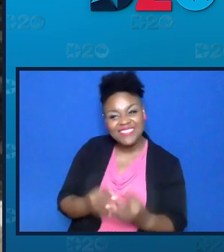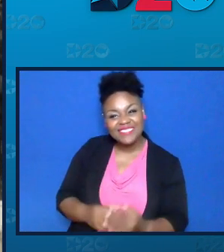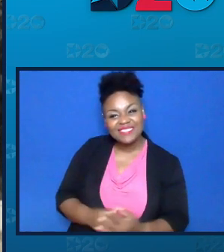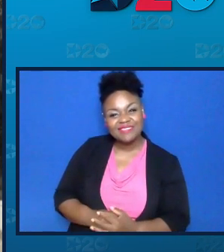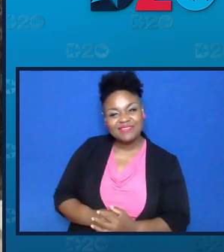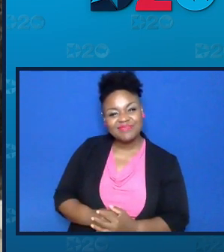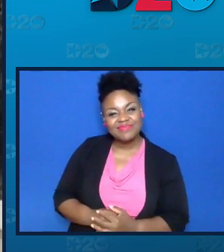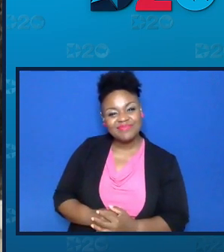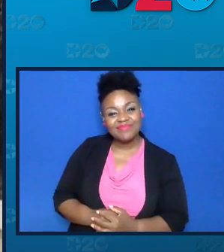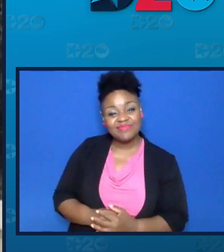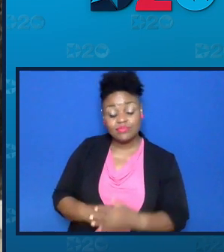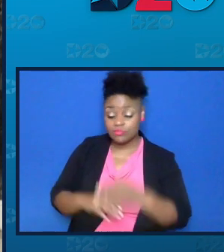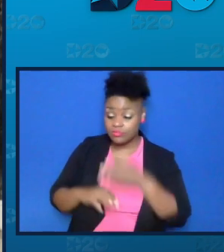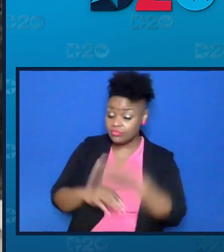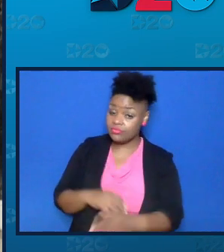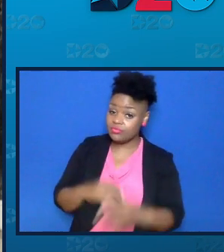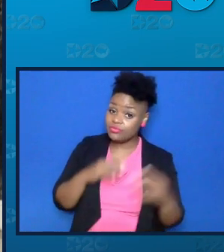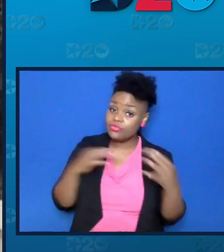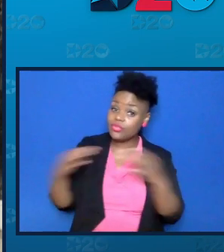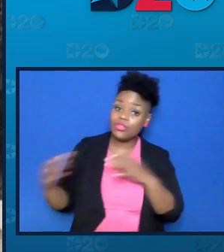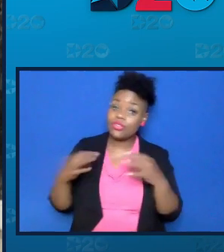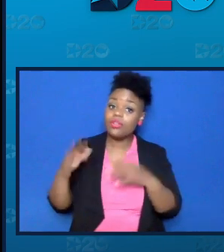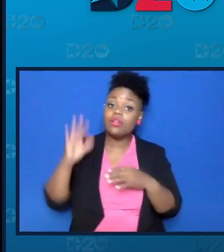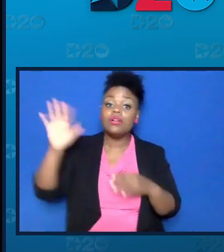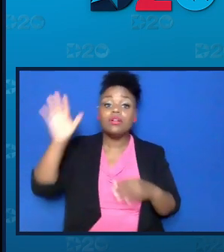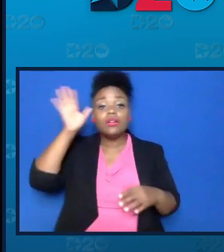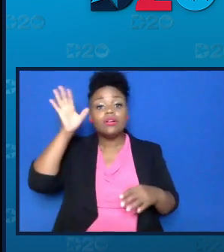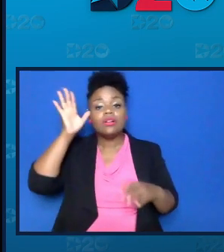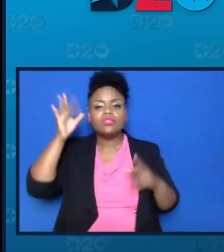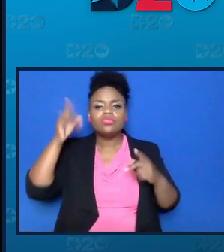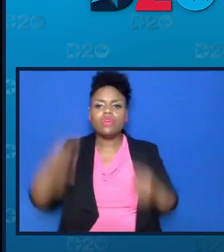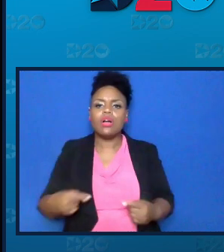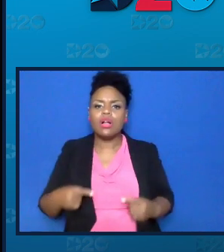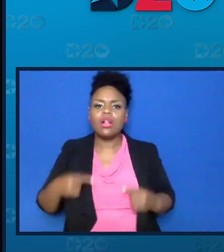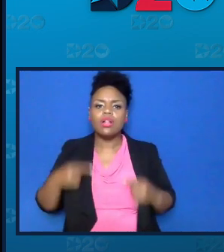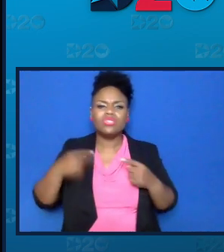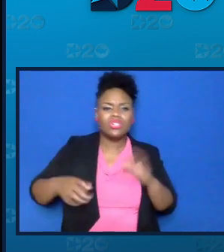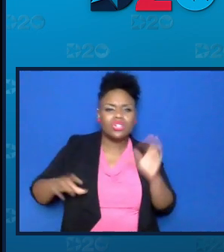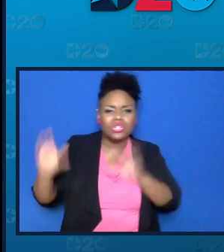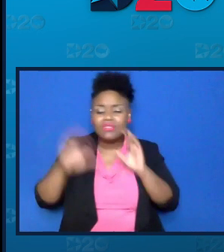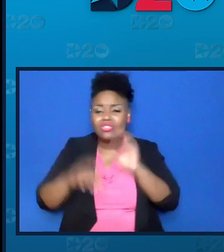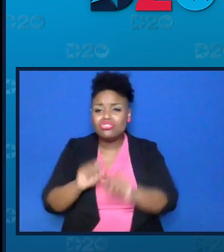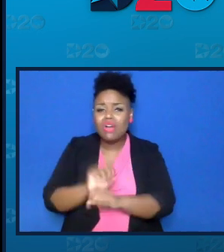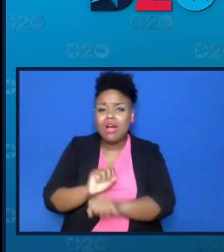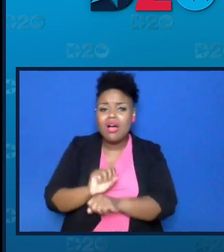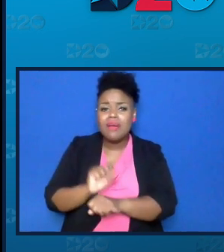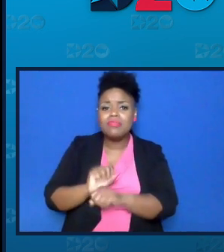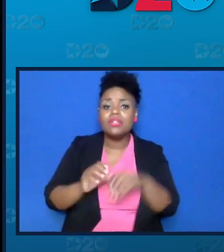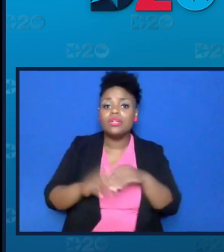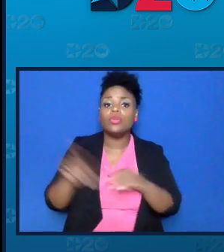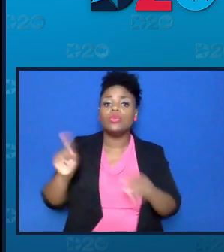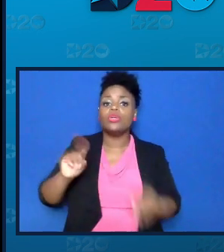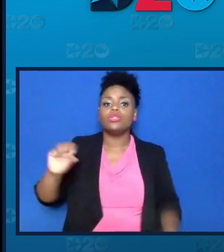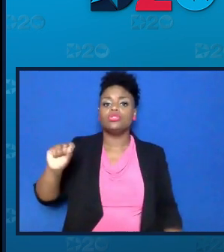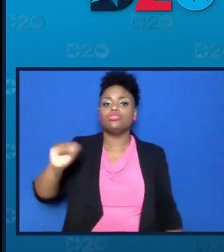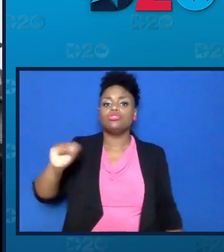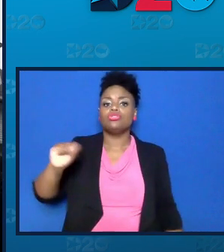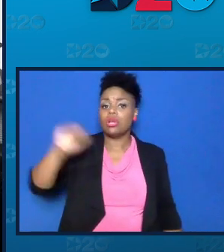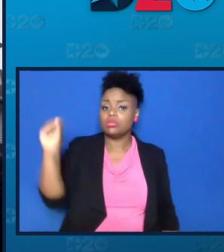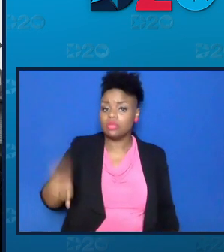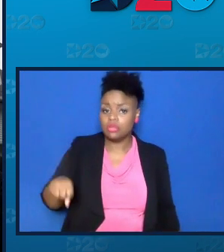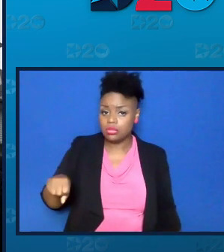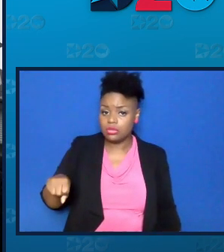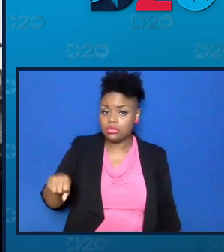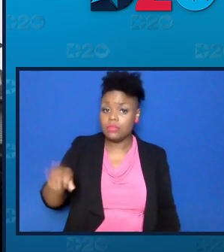Joe's father struggled to find work in Scranton, but 140 miles south, there was a job cleaning boilers